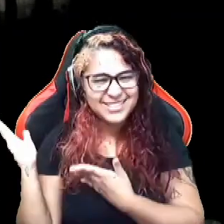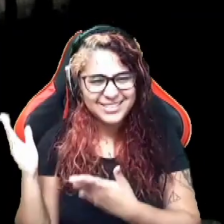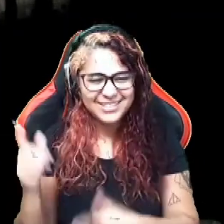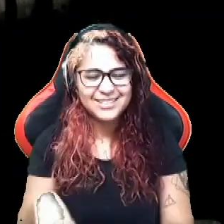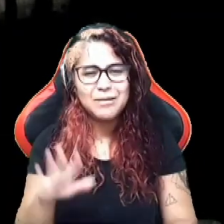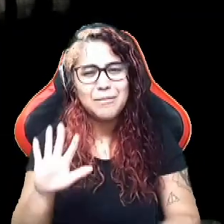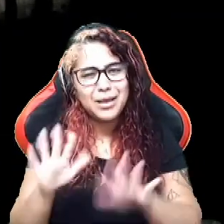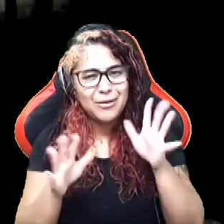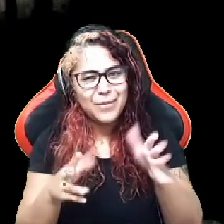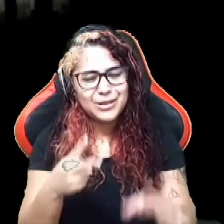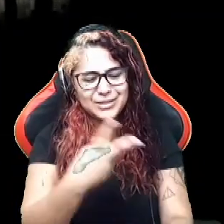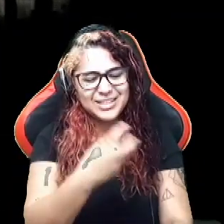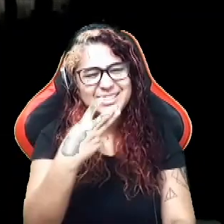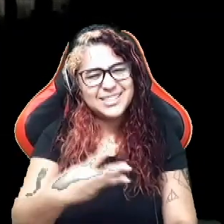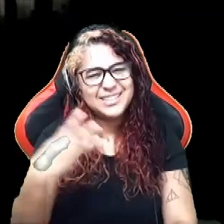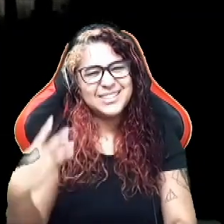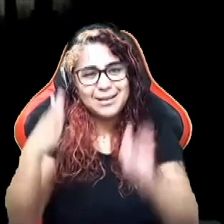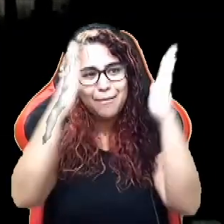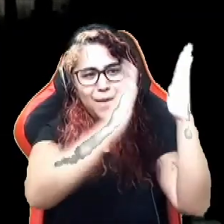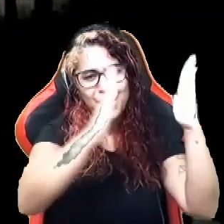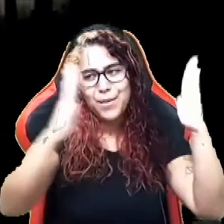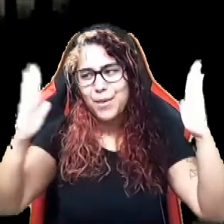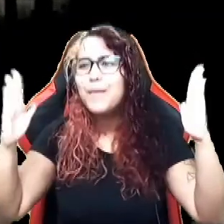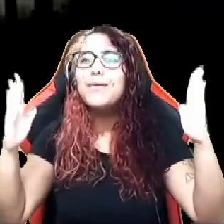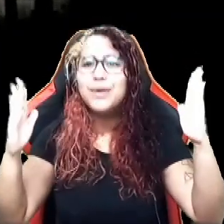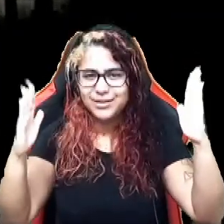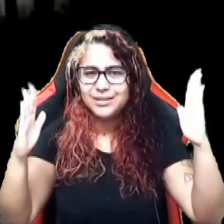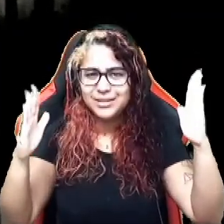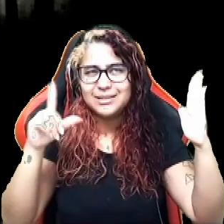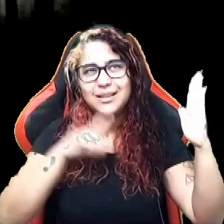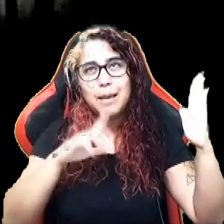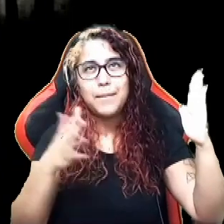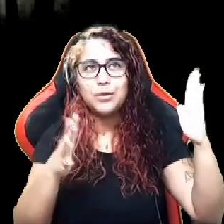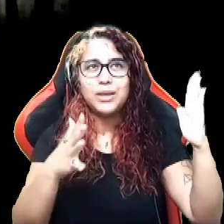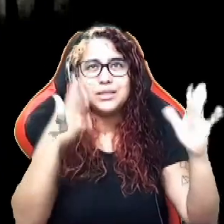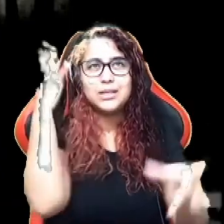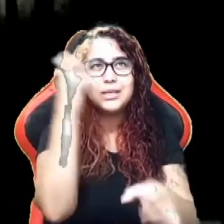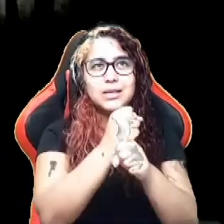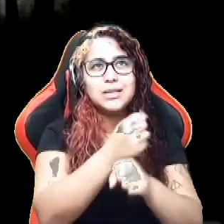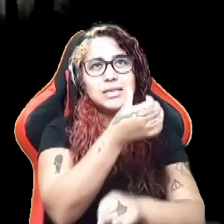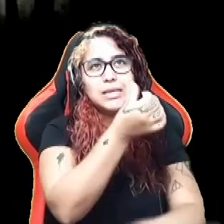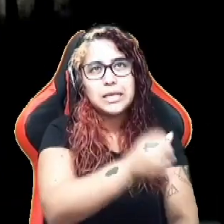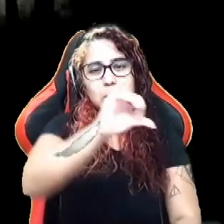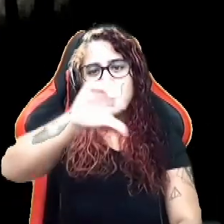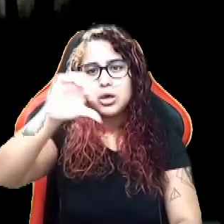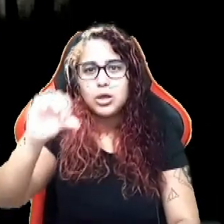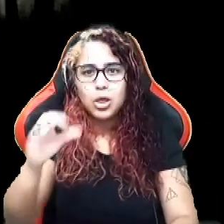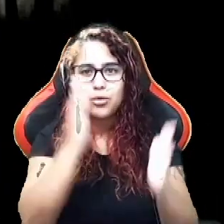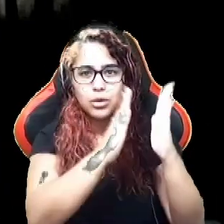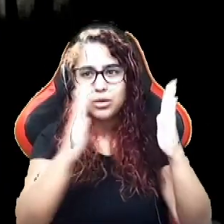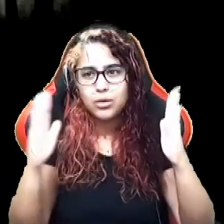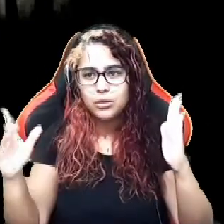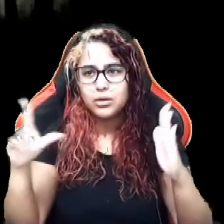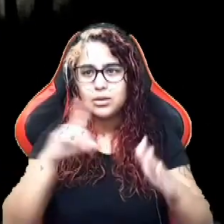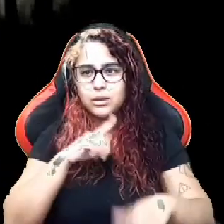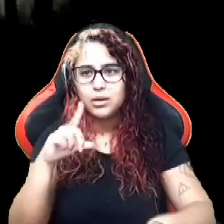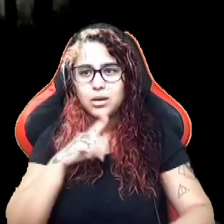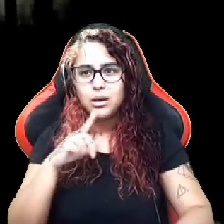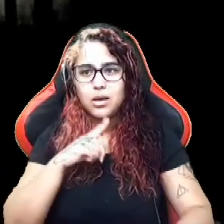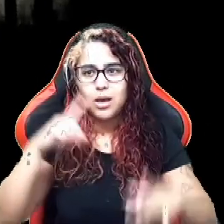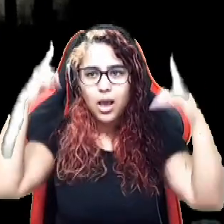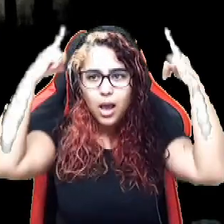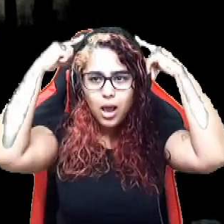number here. There are exactly 233 shelves, which is exactly 699